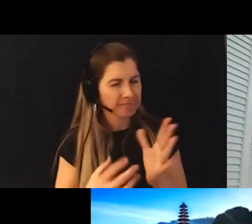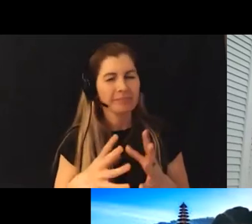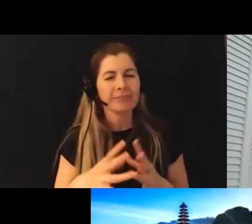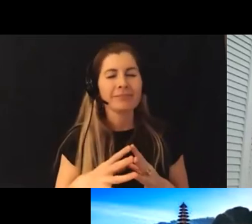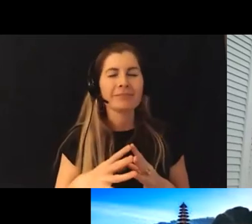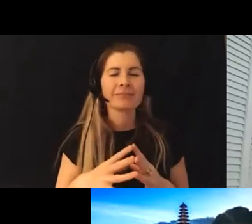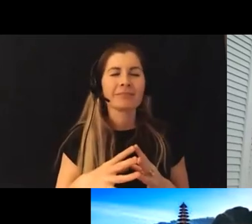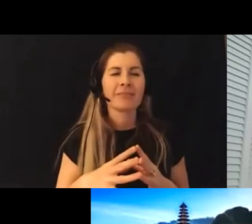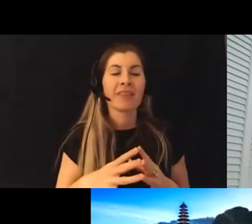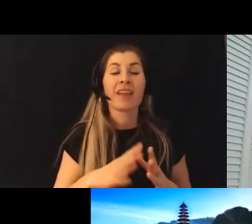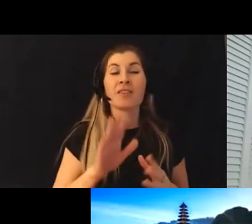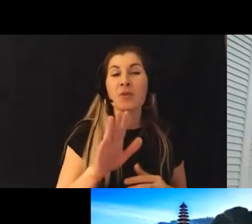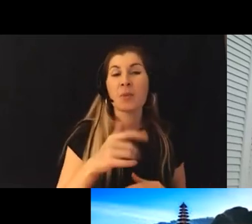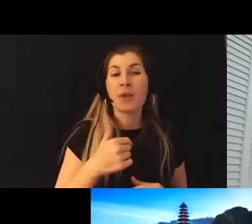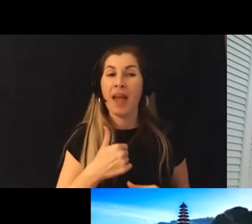looking at,